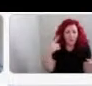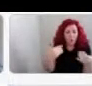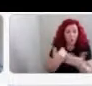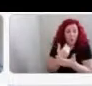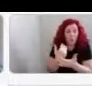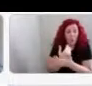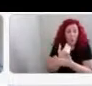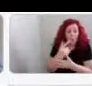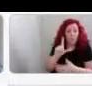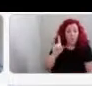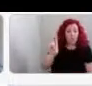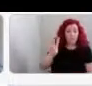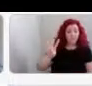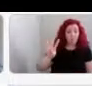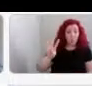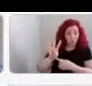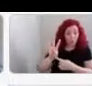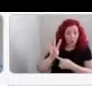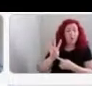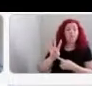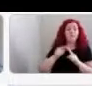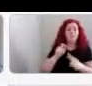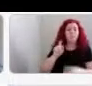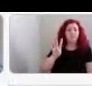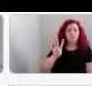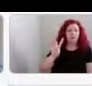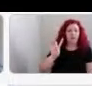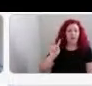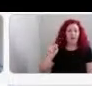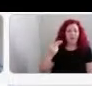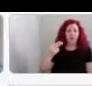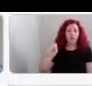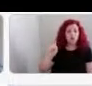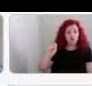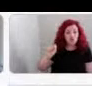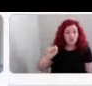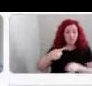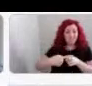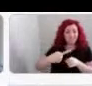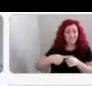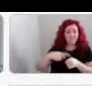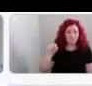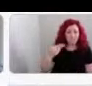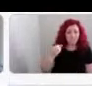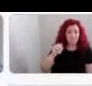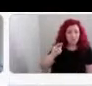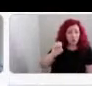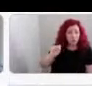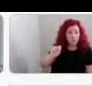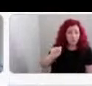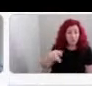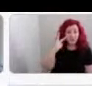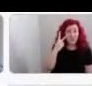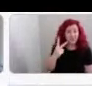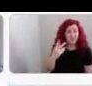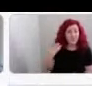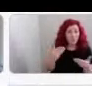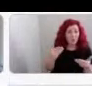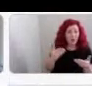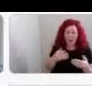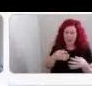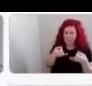draft maps uh right off of 48th street and thomas road and uh what i'm seeing is like i am right at the